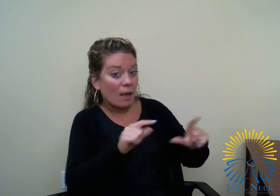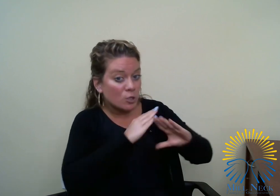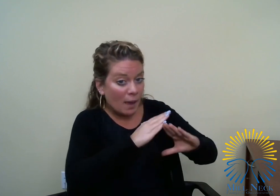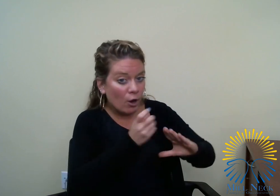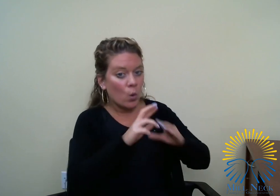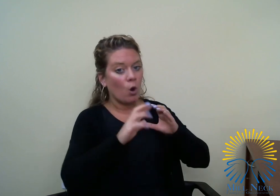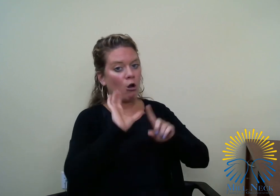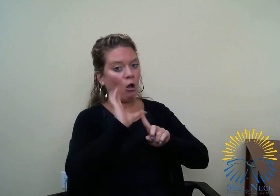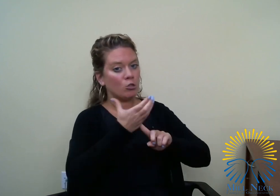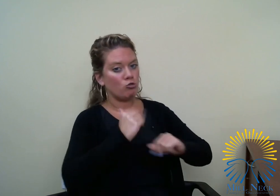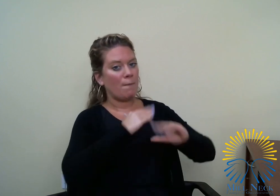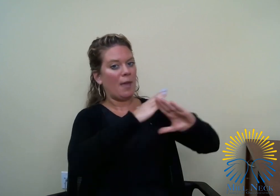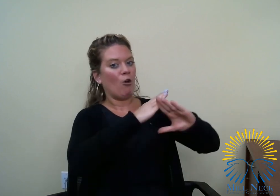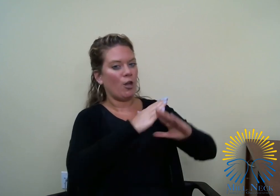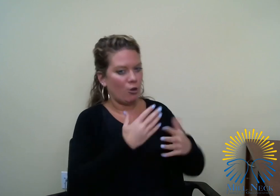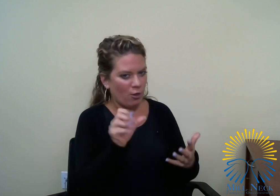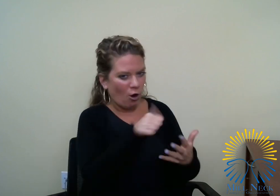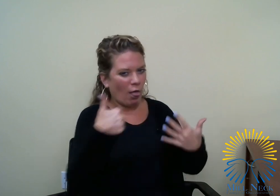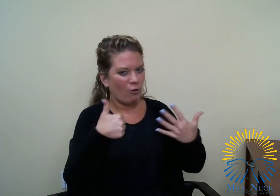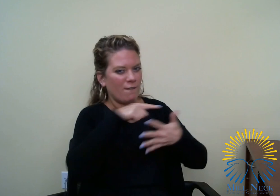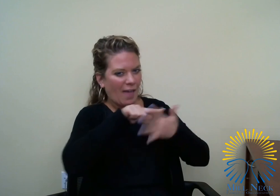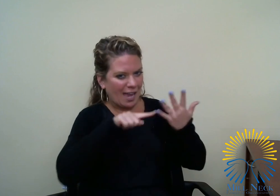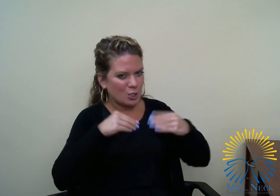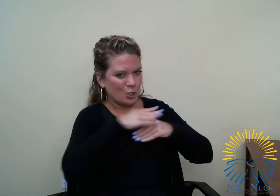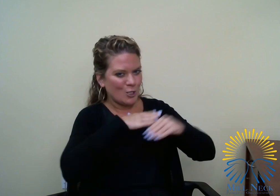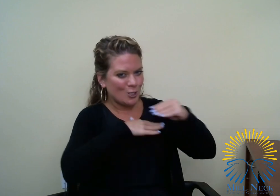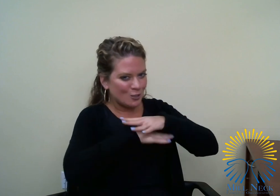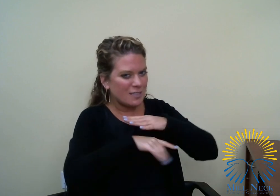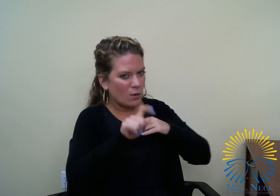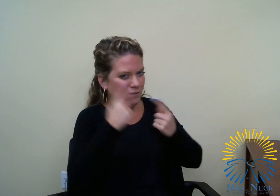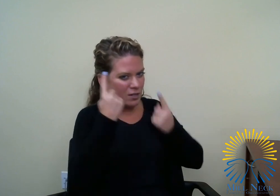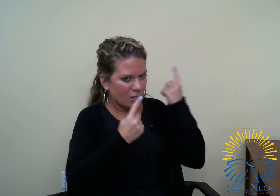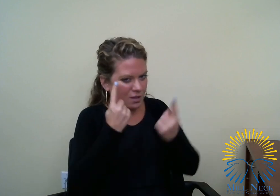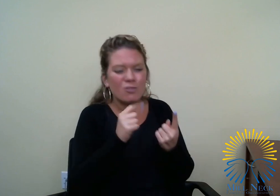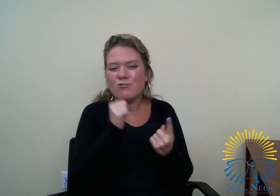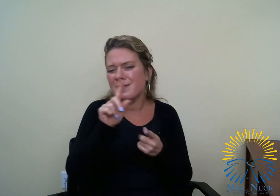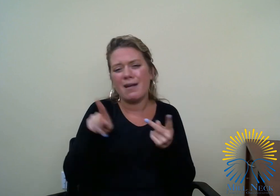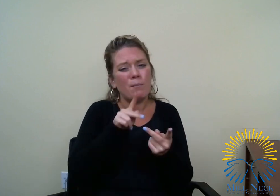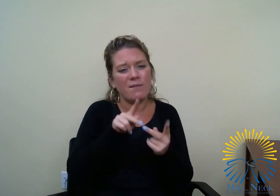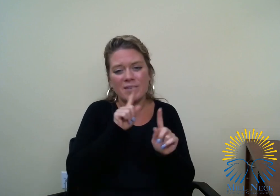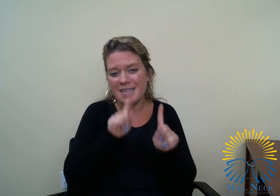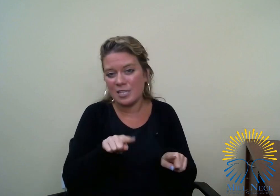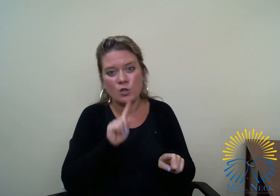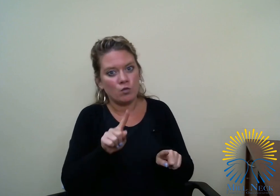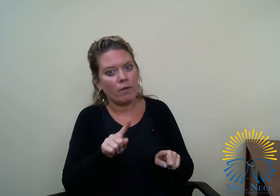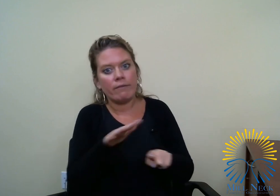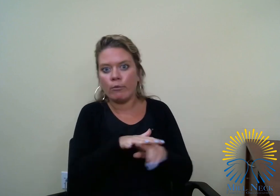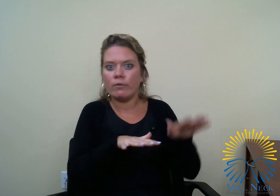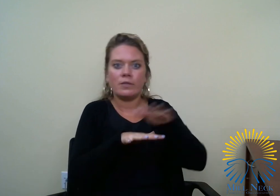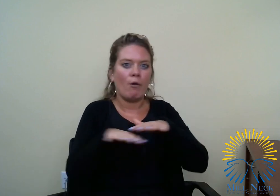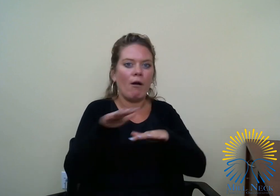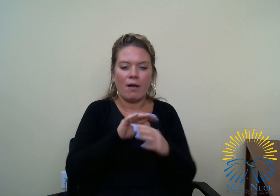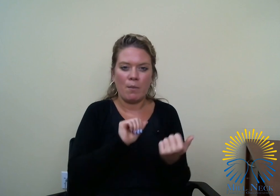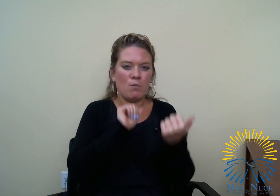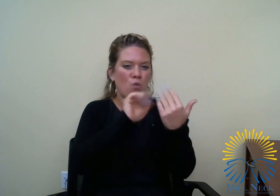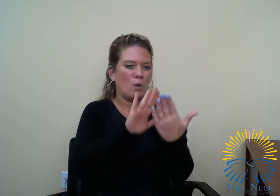barrier? There are these other factors that you have to account for. And there's not, I don't think, a perfect answer to this, right? Like it's a multi-pronged approach.